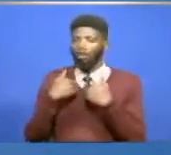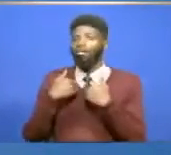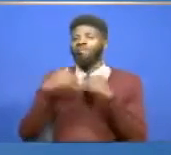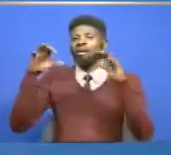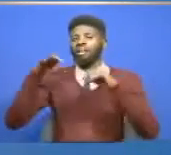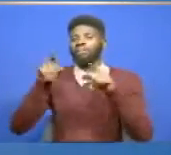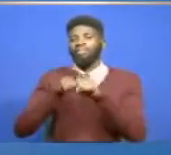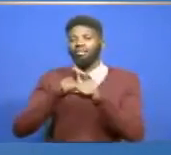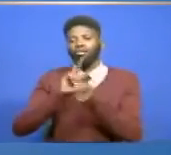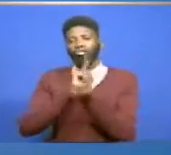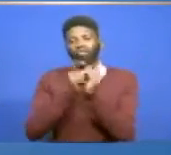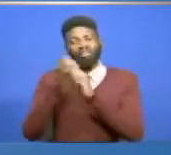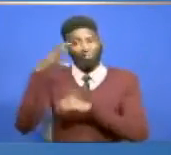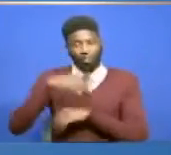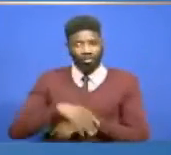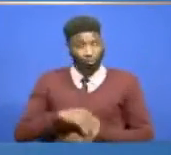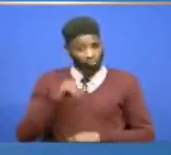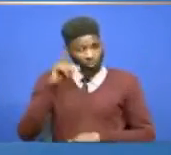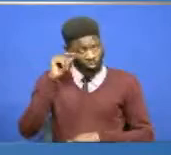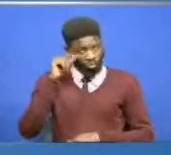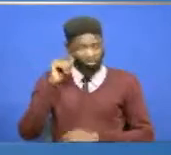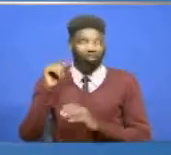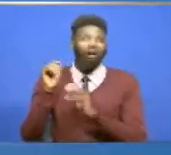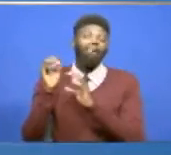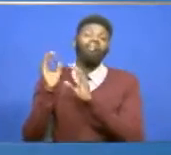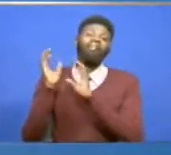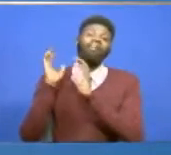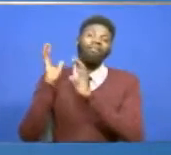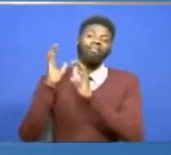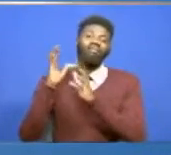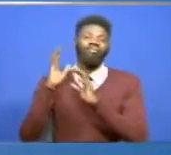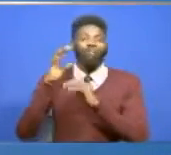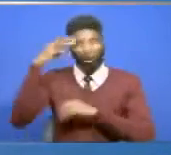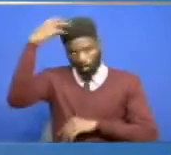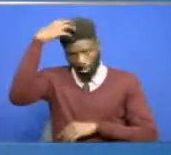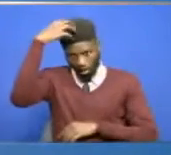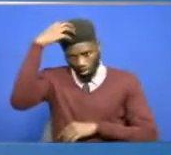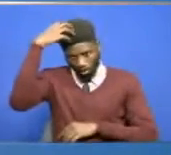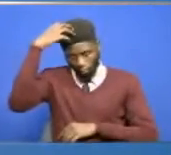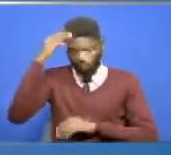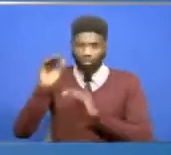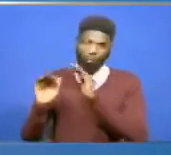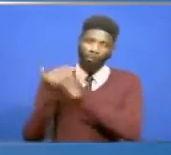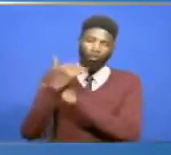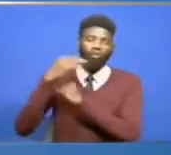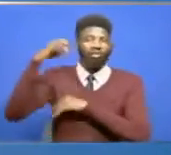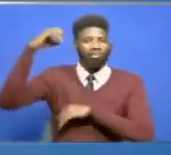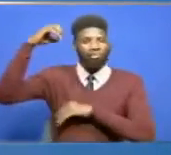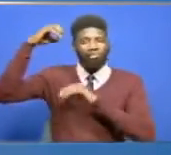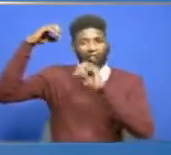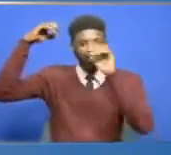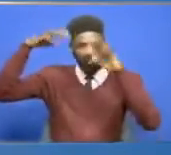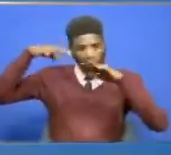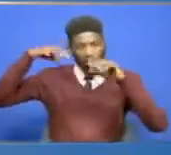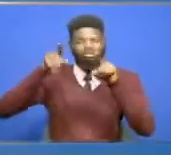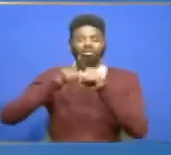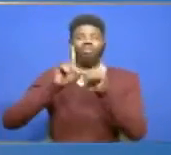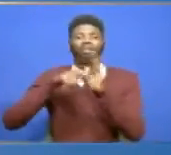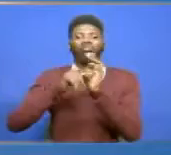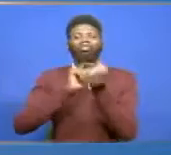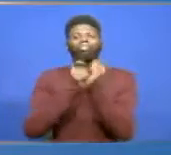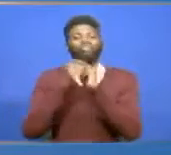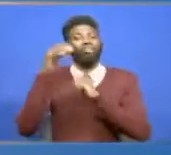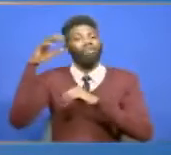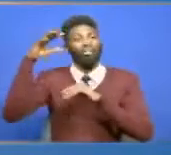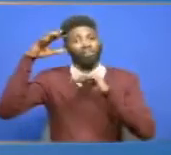of Mombasa, Kilifi and Lamu, expect showers in the morning accompanied by sunny intervals. Let's take a look at how your